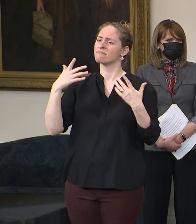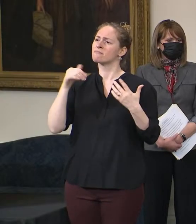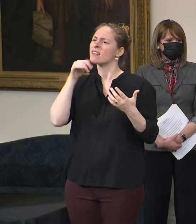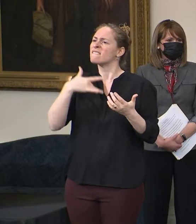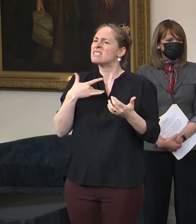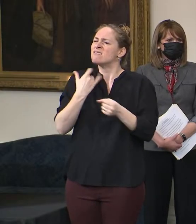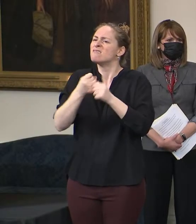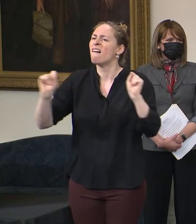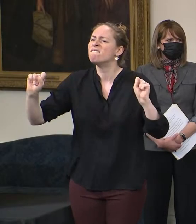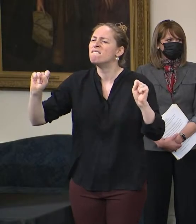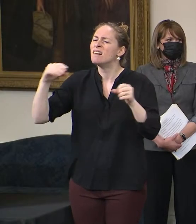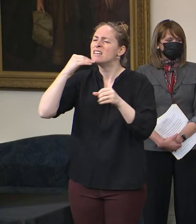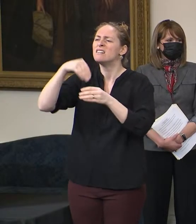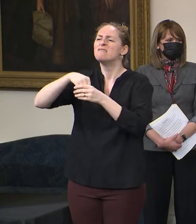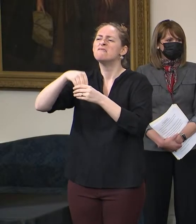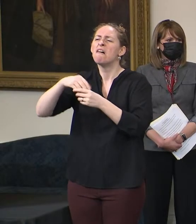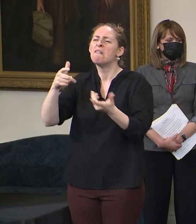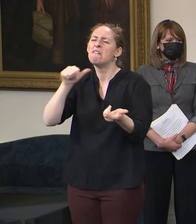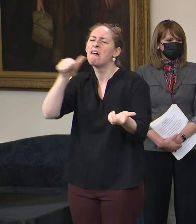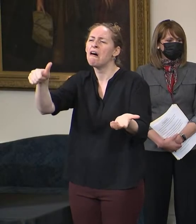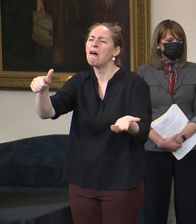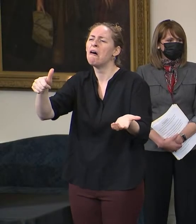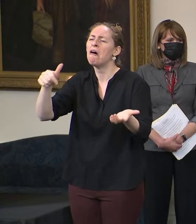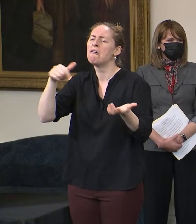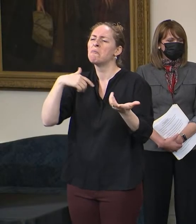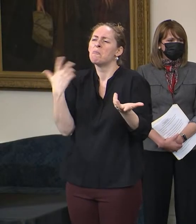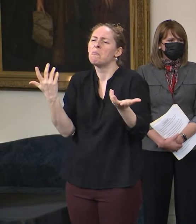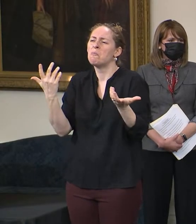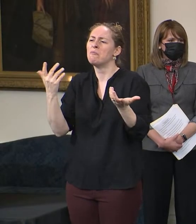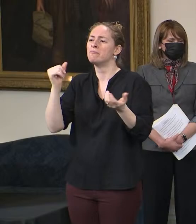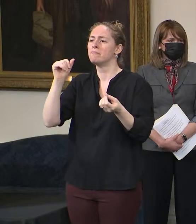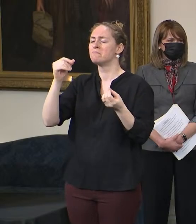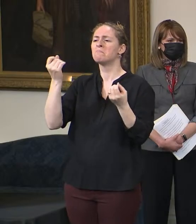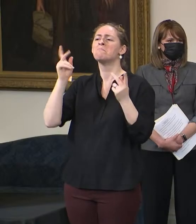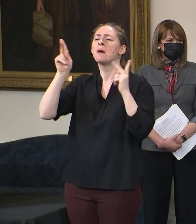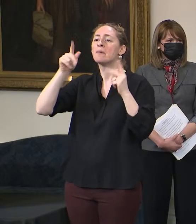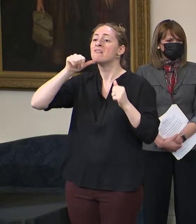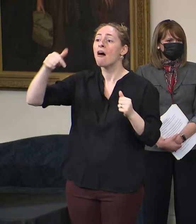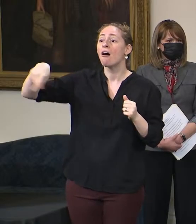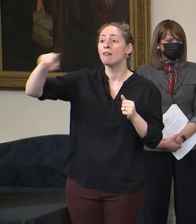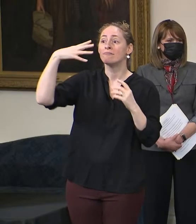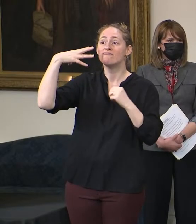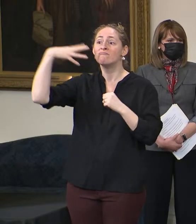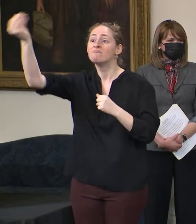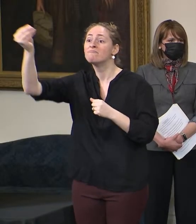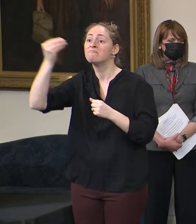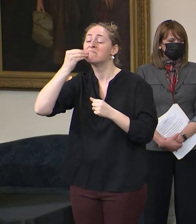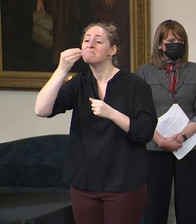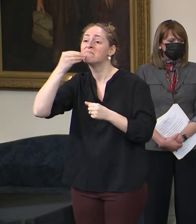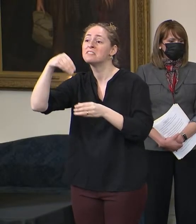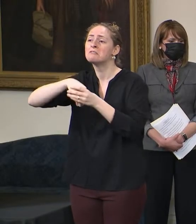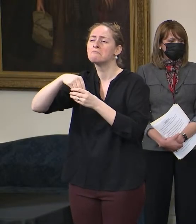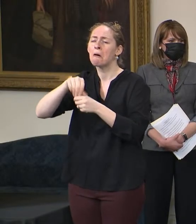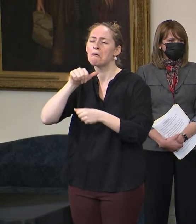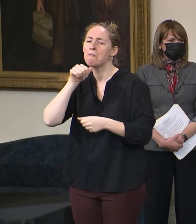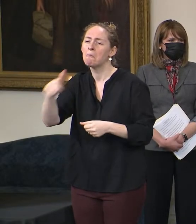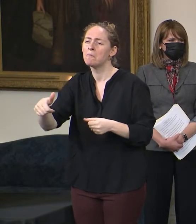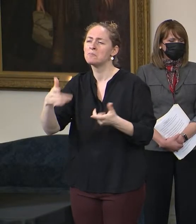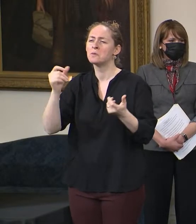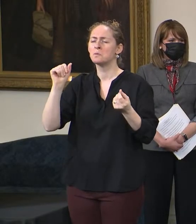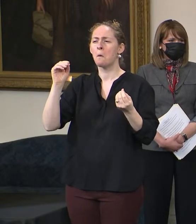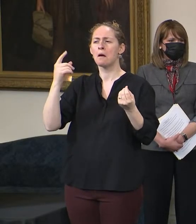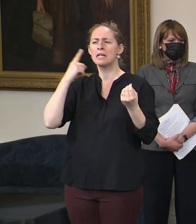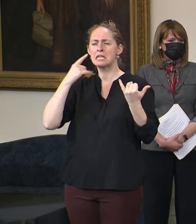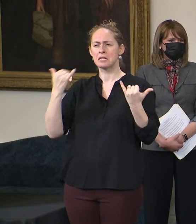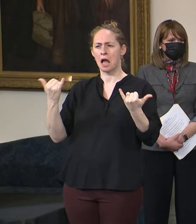reduction in dining indoors than I think most other states in the country already, just because people are being cautious. But it is a death sentence